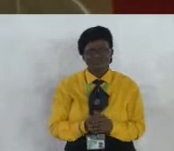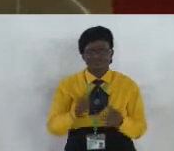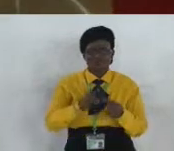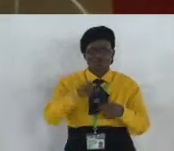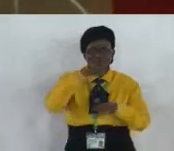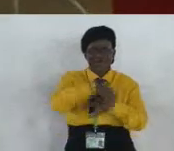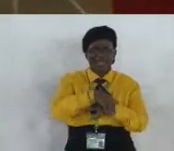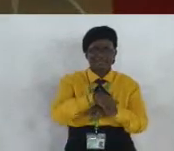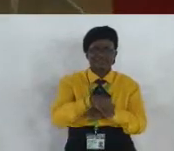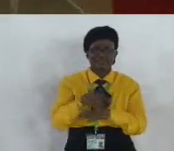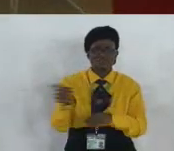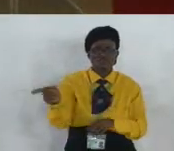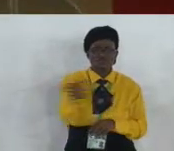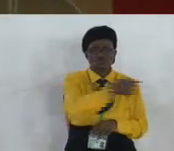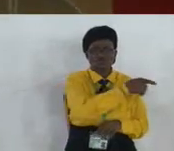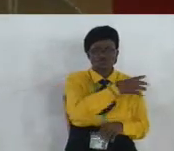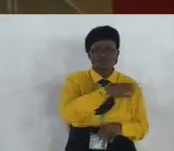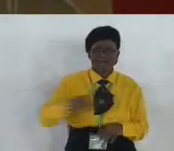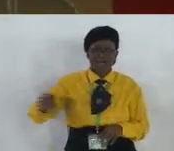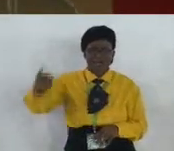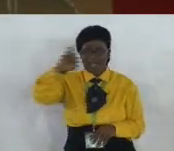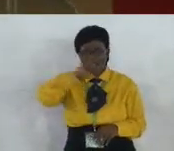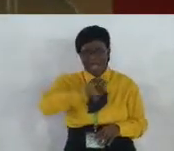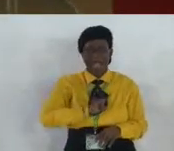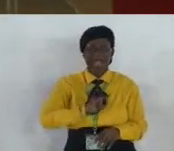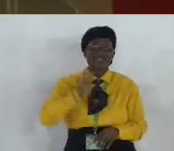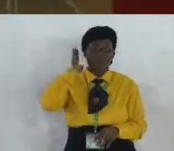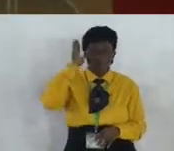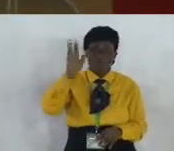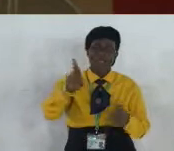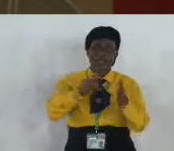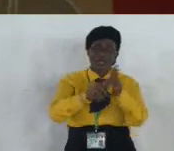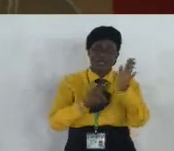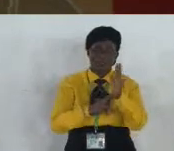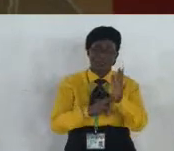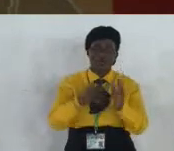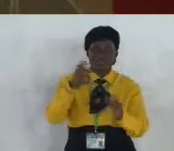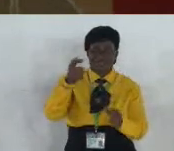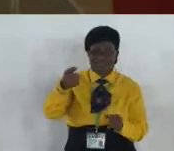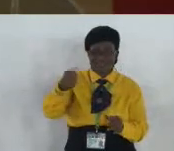Tonight, you and I are going to report the devil to Jesus Christ.